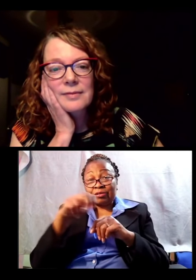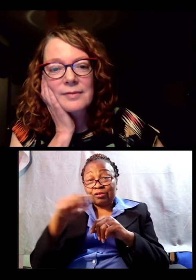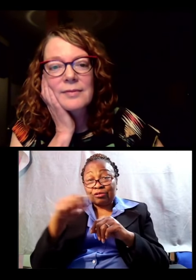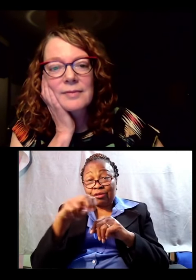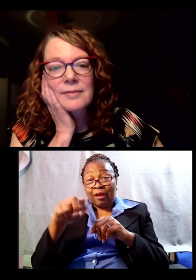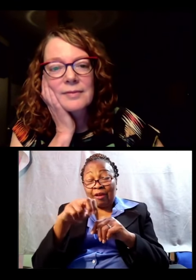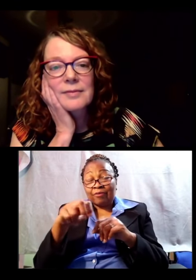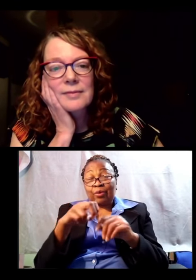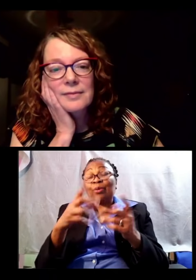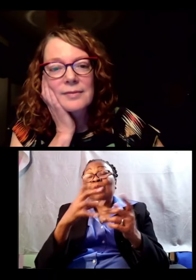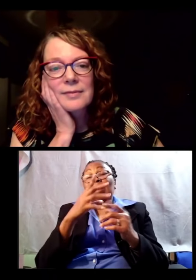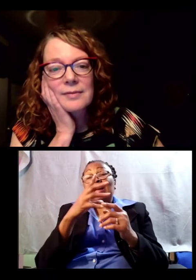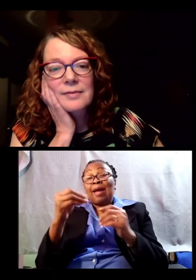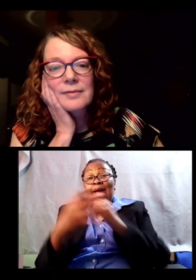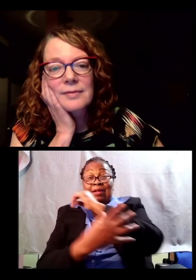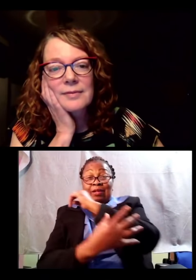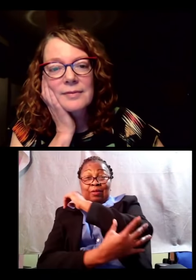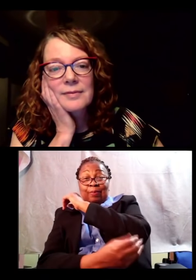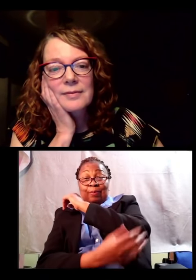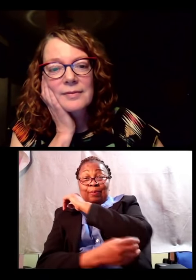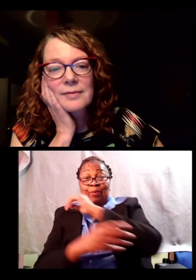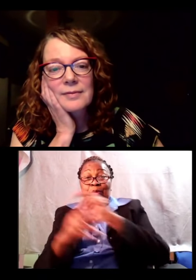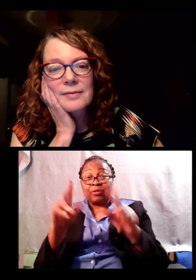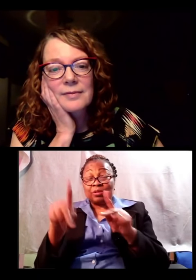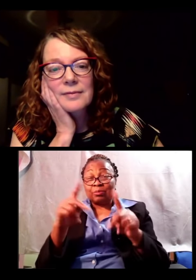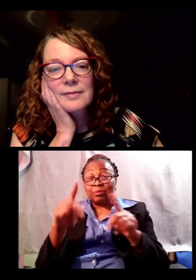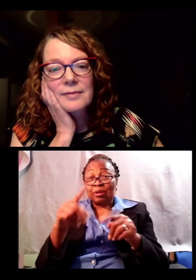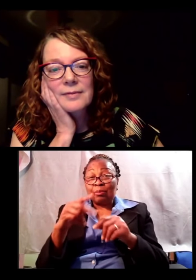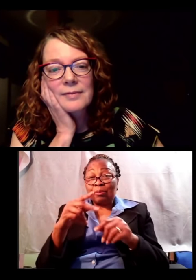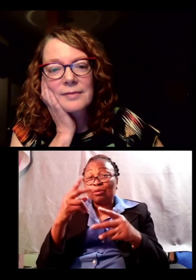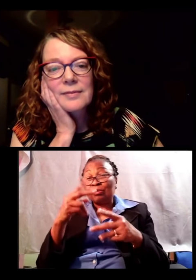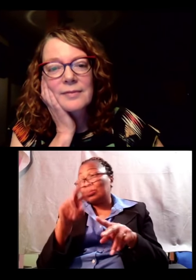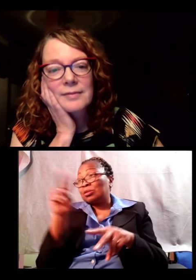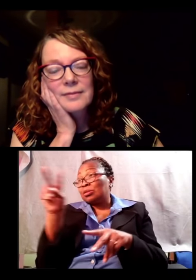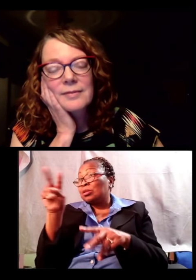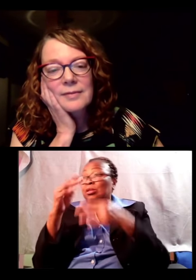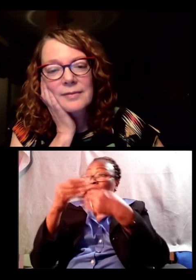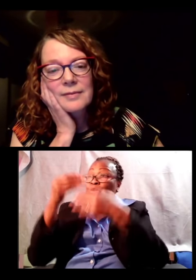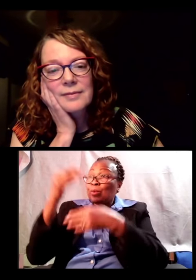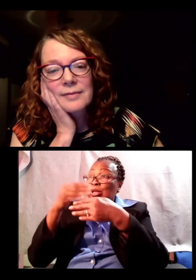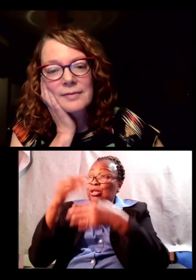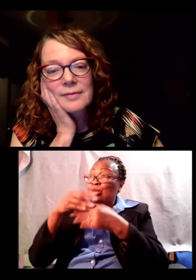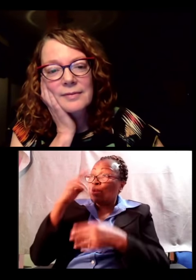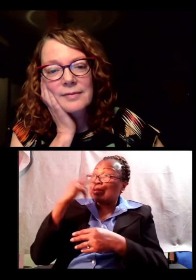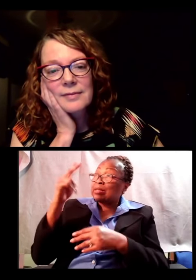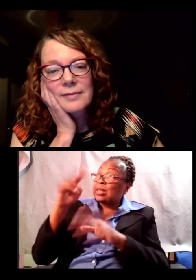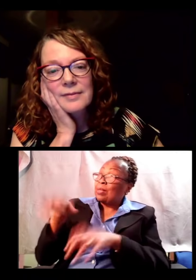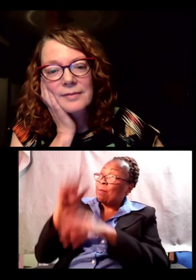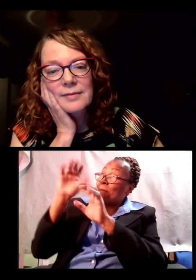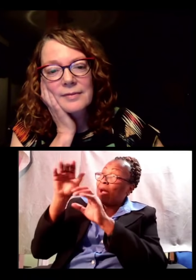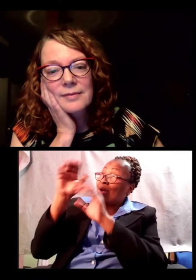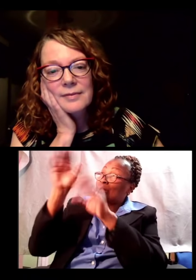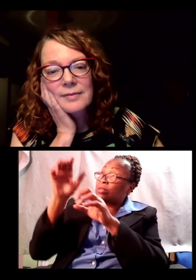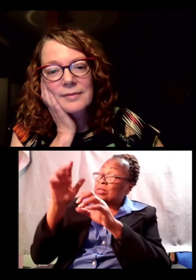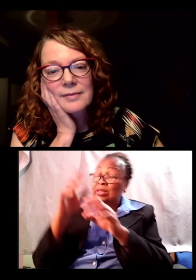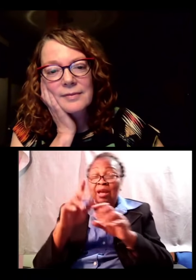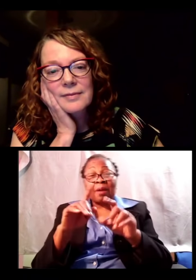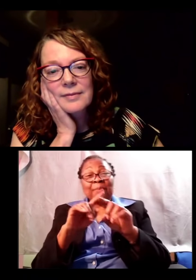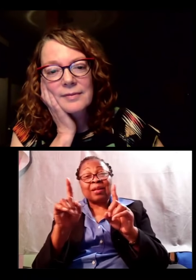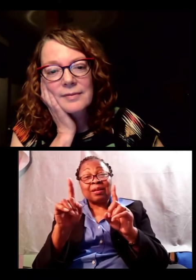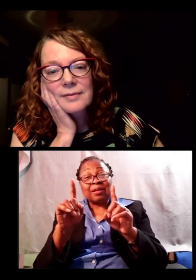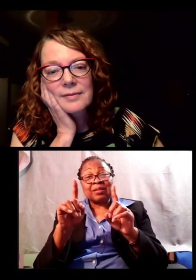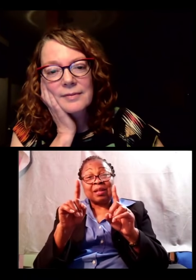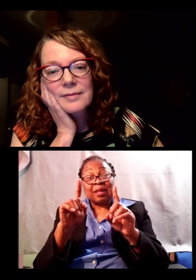the peasants, I tried some goulash, I looked out the window, the mountains are nice. And the difference is that the man